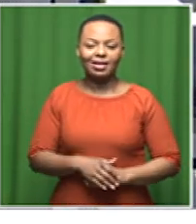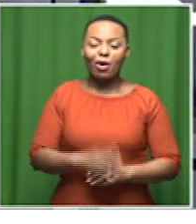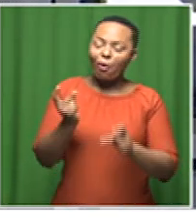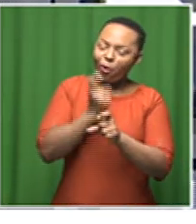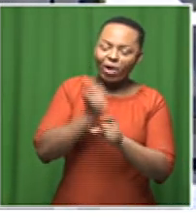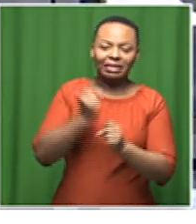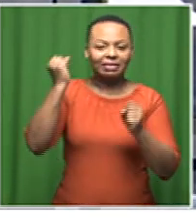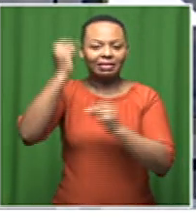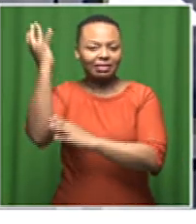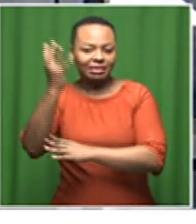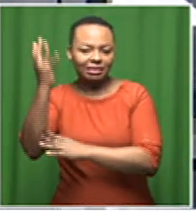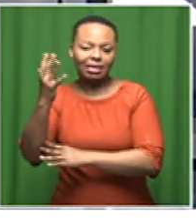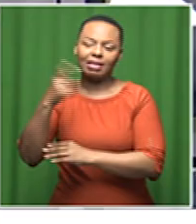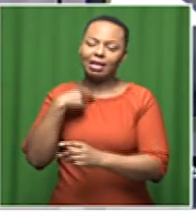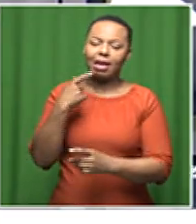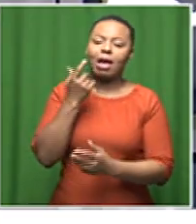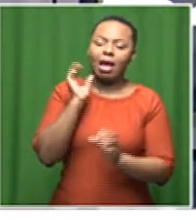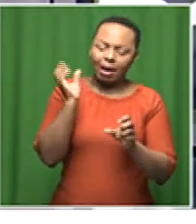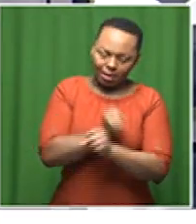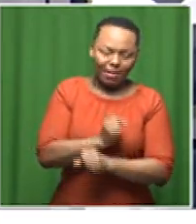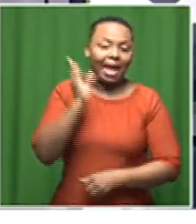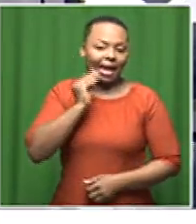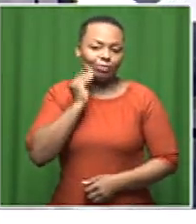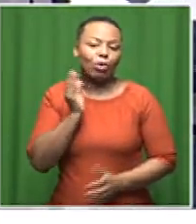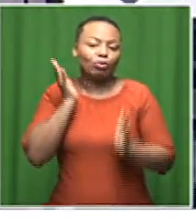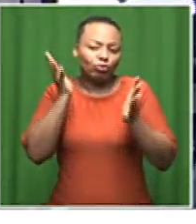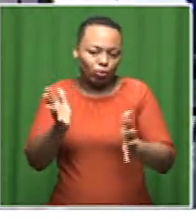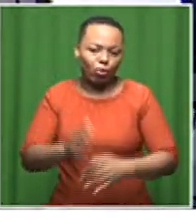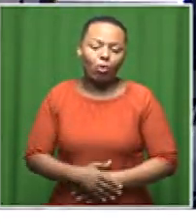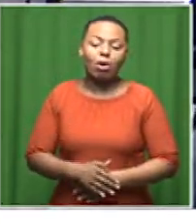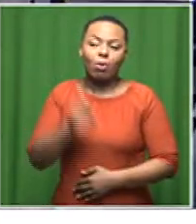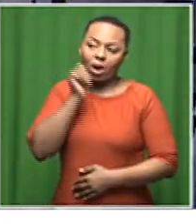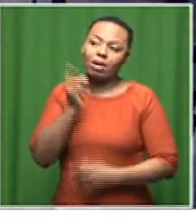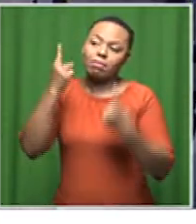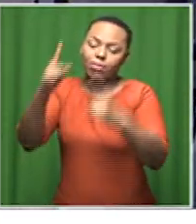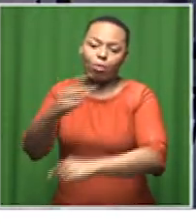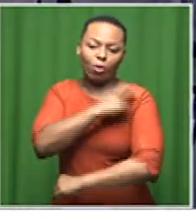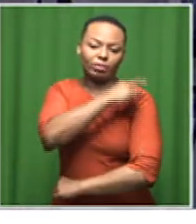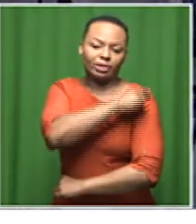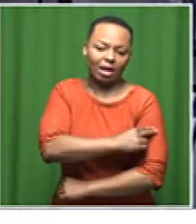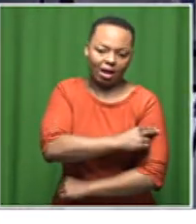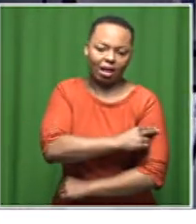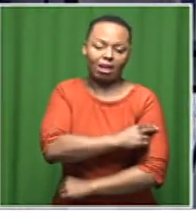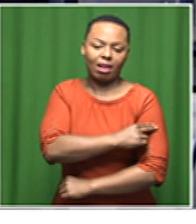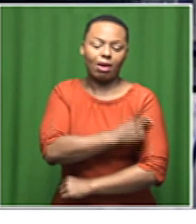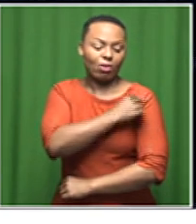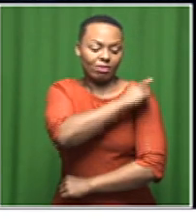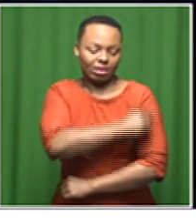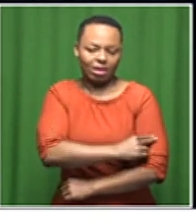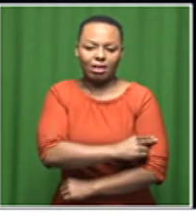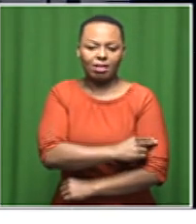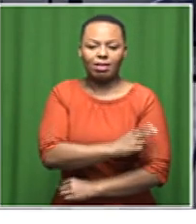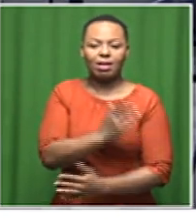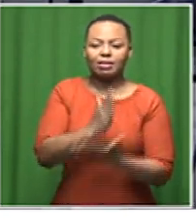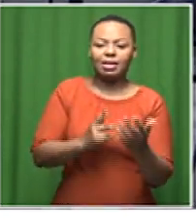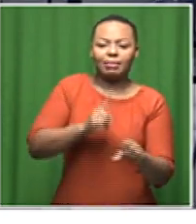been saying is what I have experienced at the hospital. But I don't know, you just don't want to make